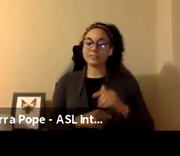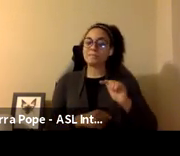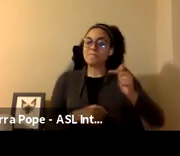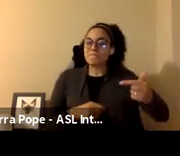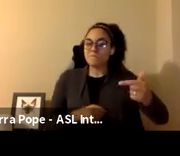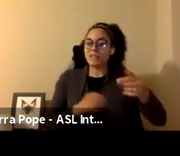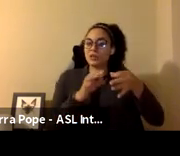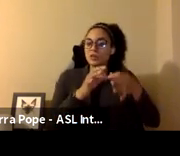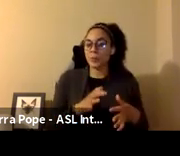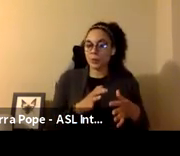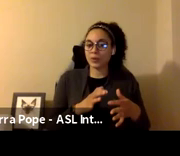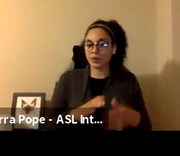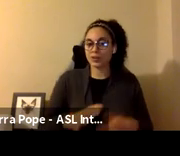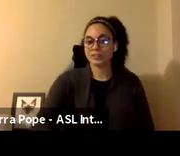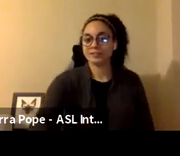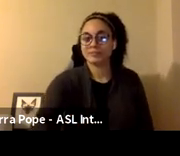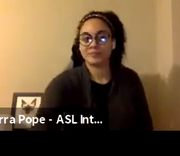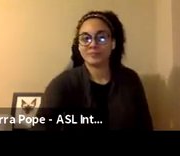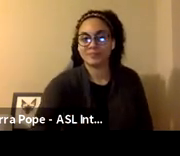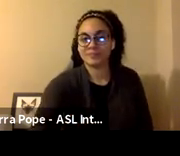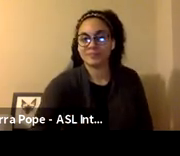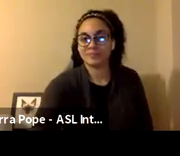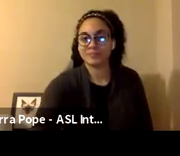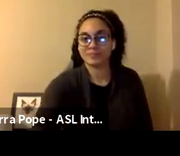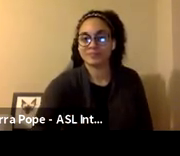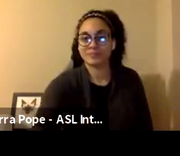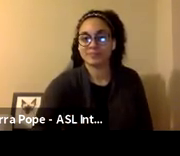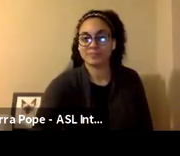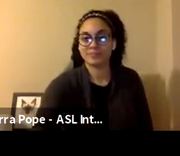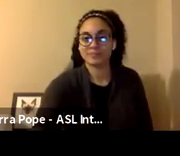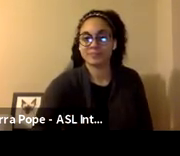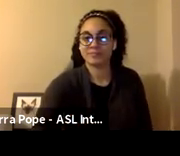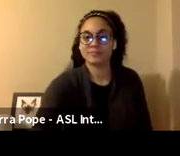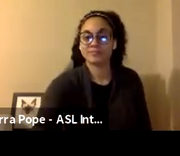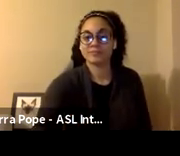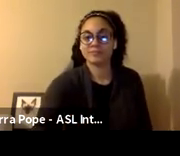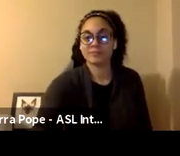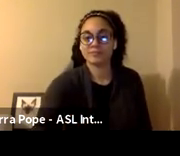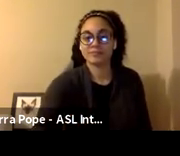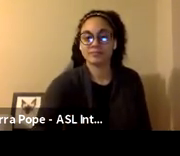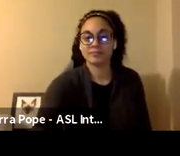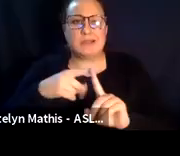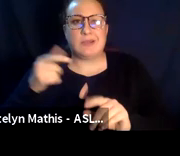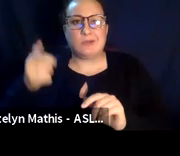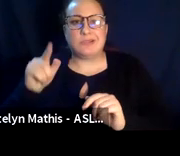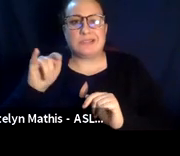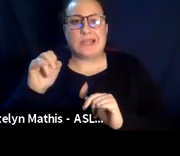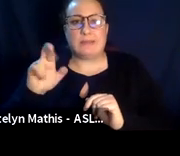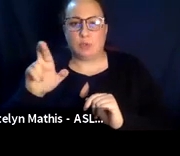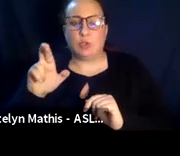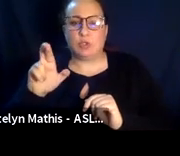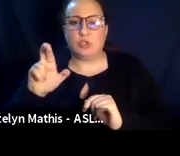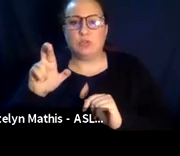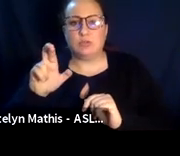At the end, I put here all the resources for you, some really great times. I kept talking about timers. Here's some digital ones.